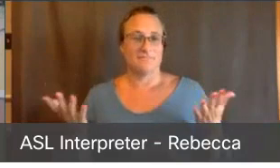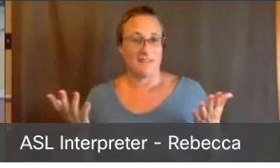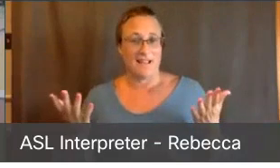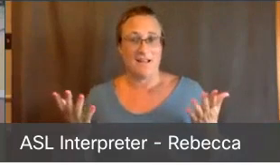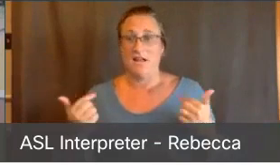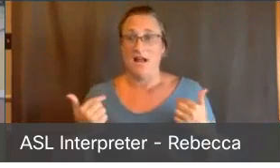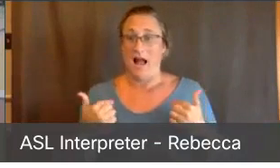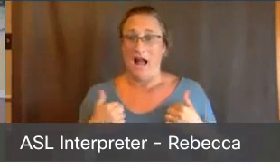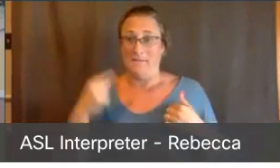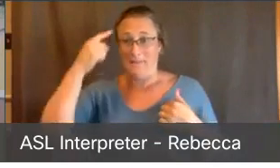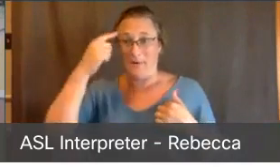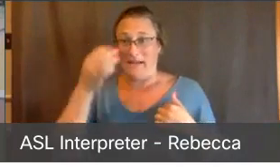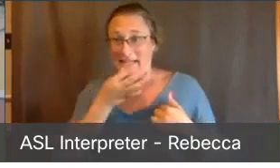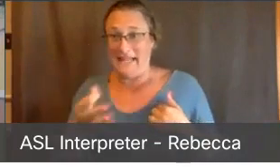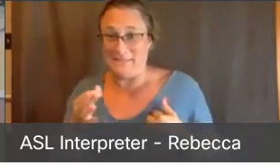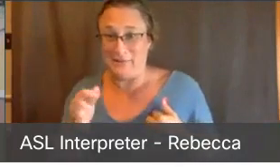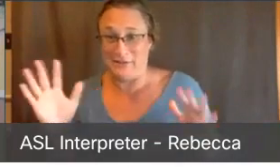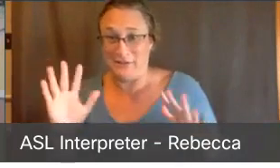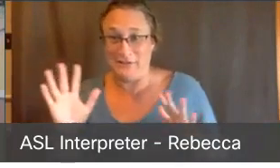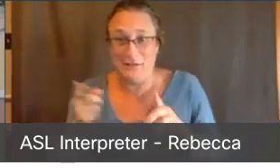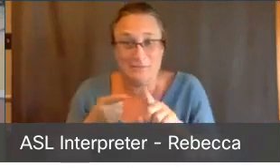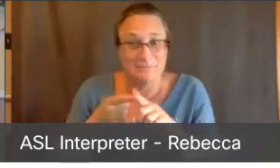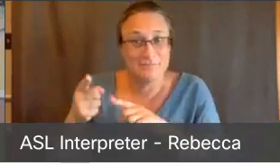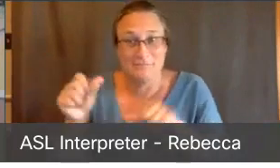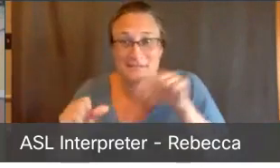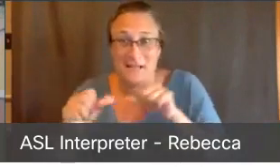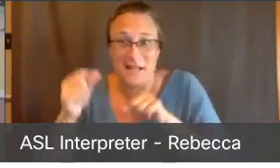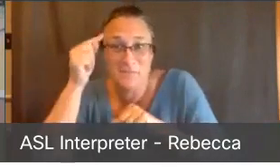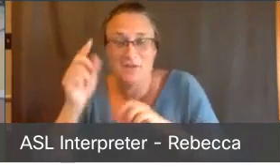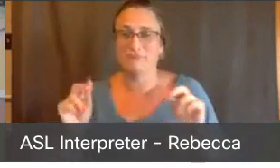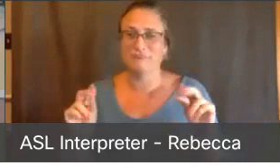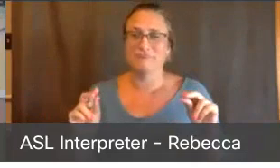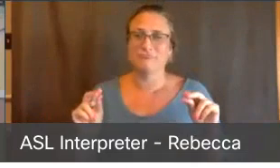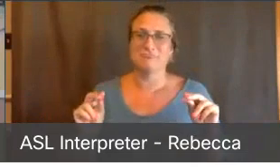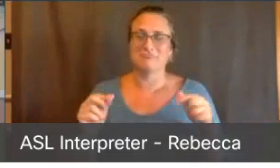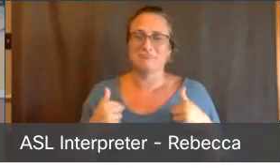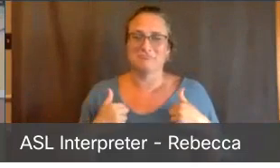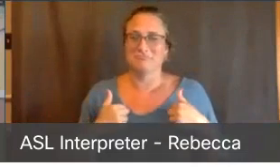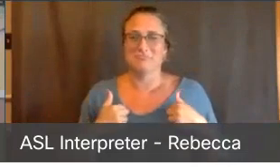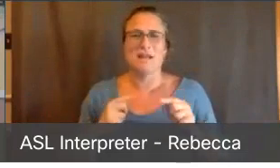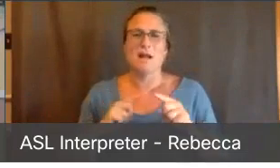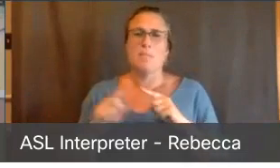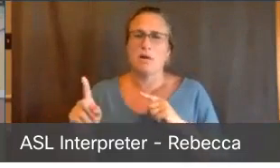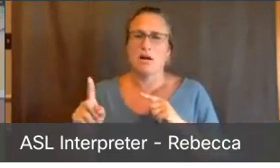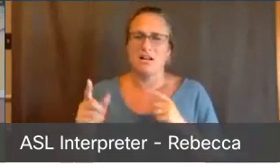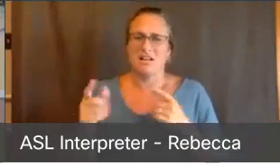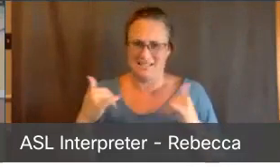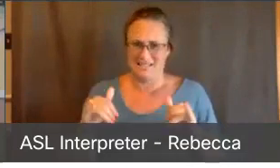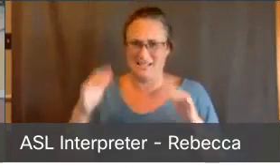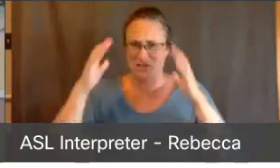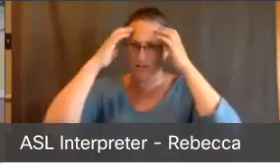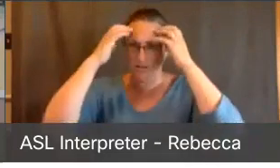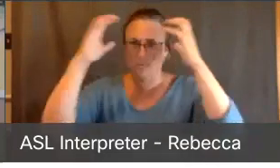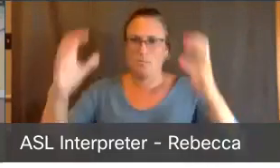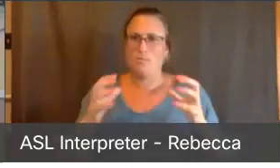expert by any means, but there's some parts of the brain that I think are really